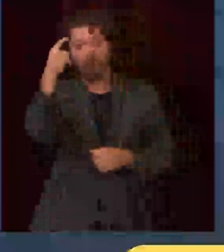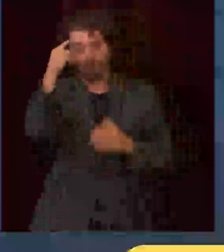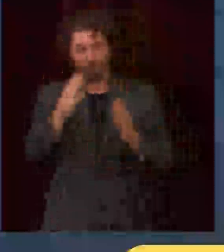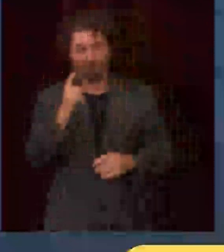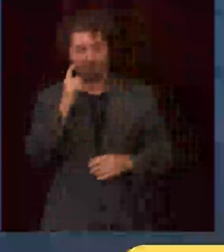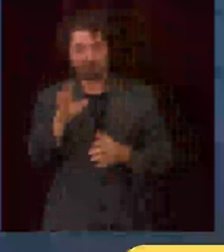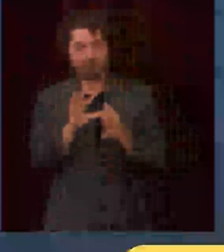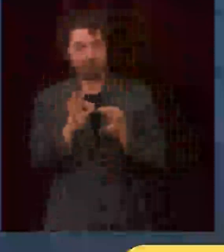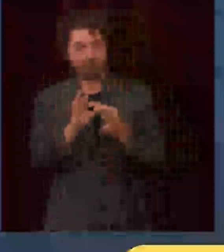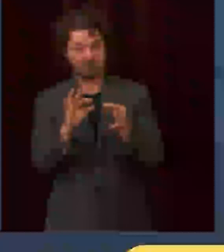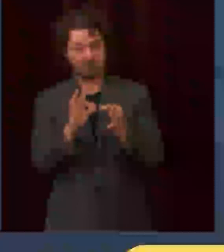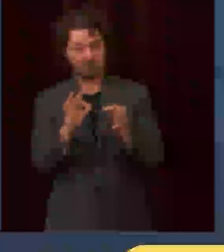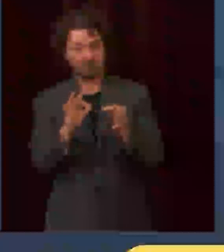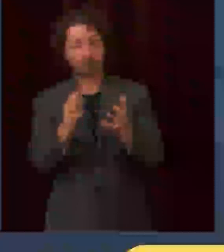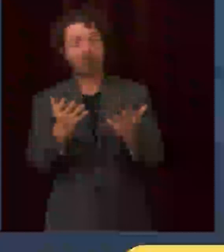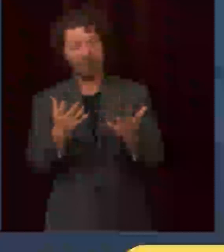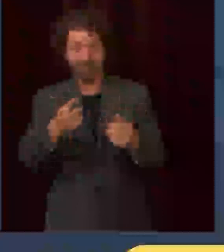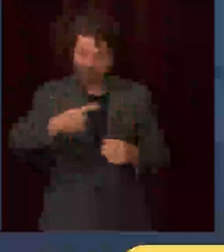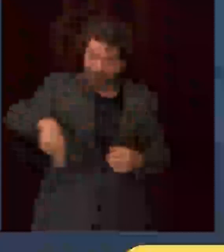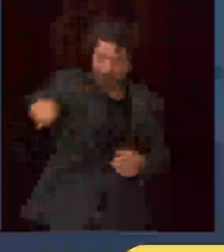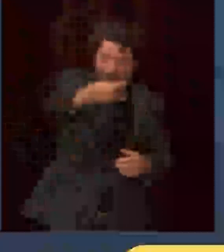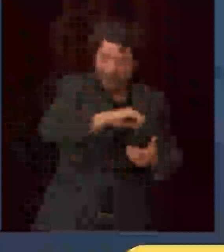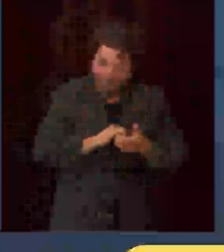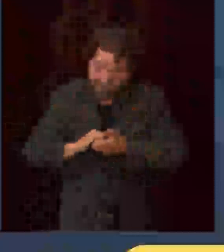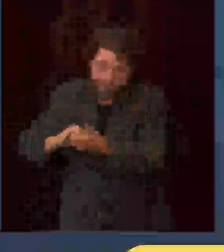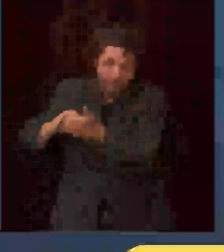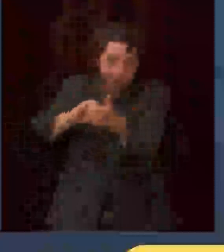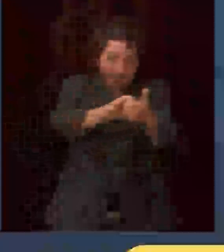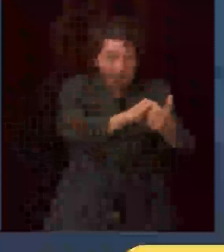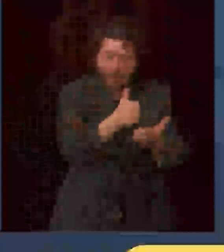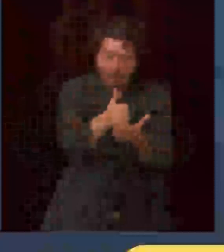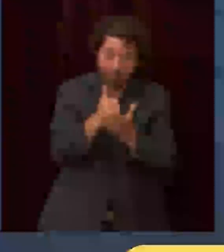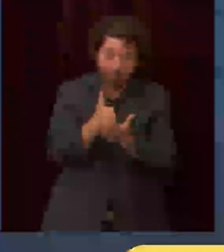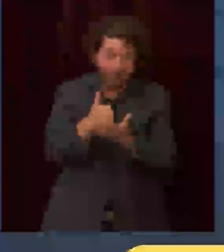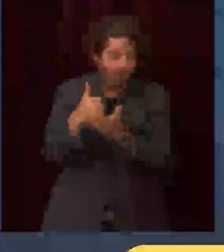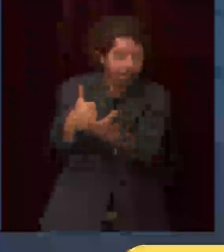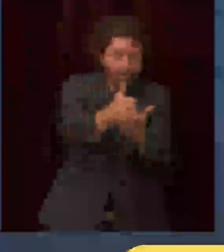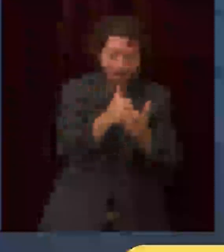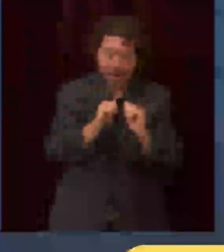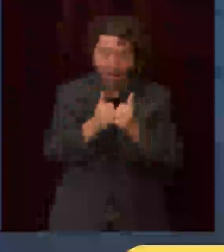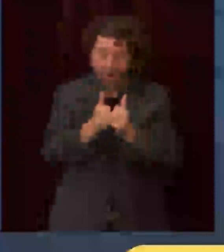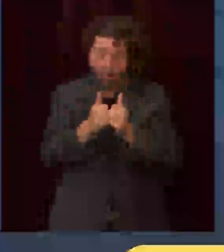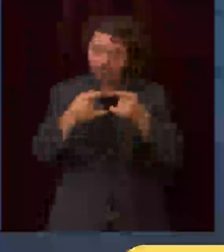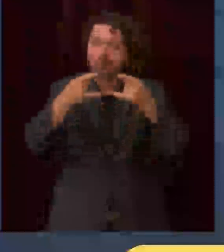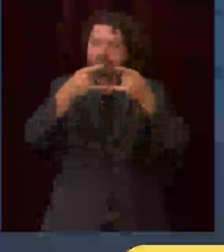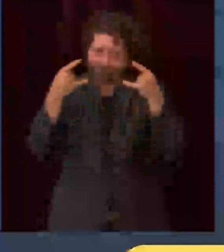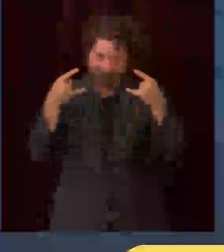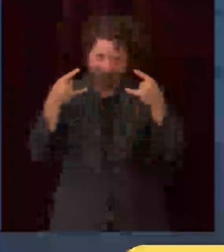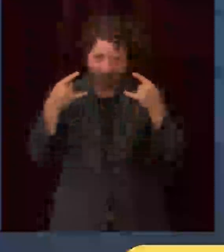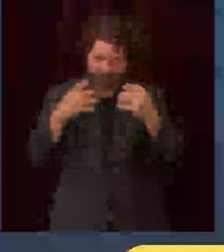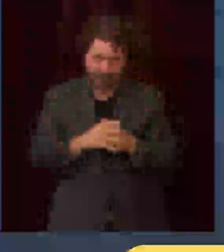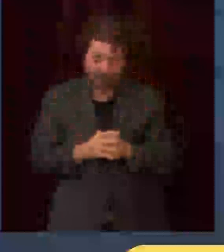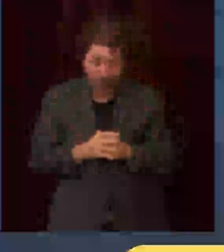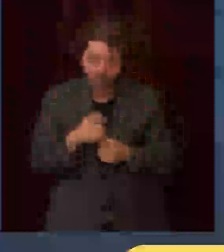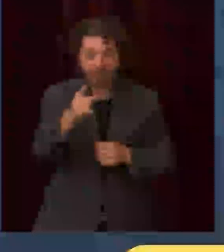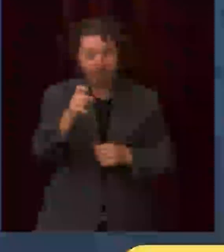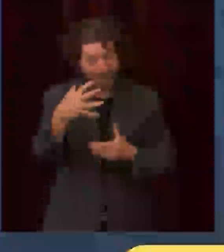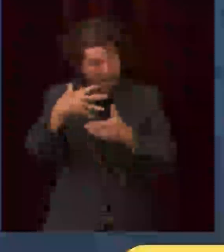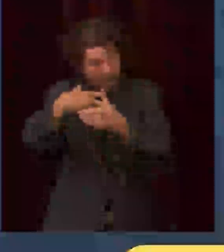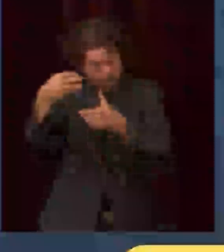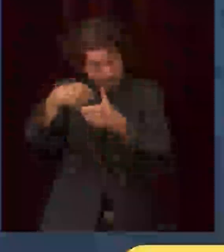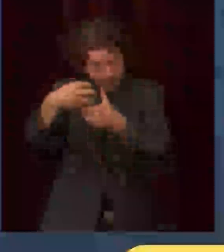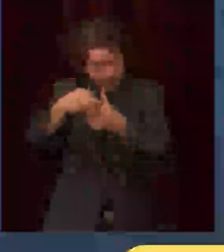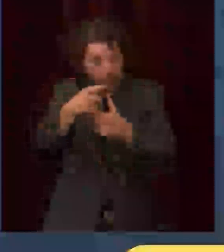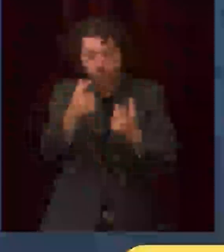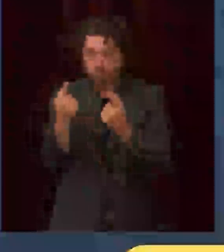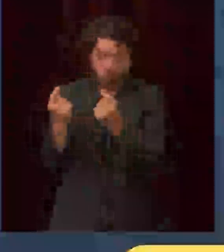wear face coverings if you need to be out and about, keep your distance, wash your hands. So we'll be hearing what those counties have to